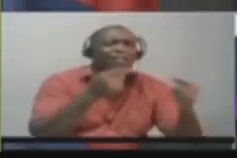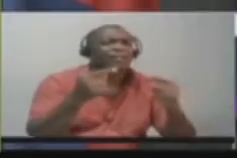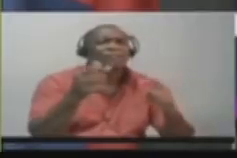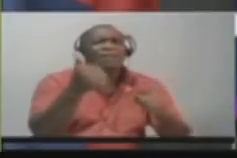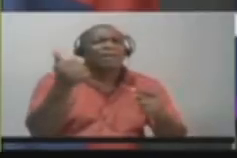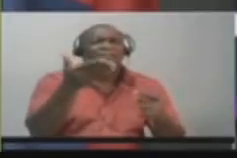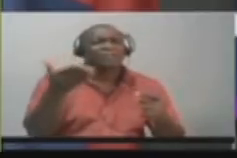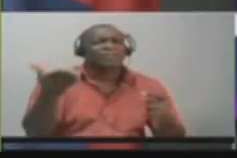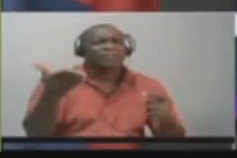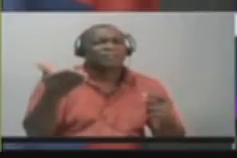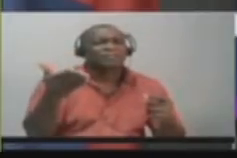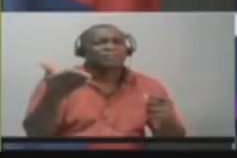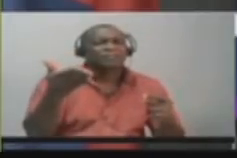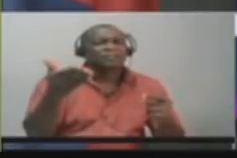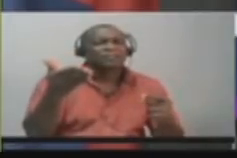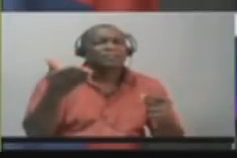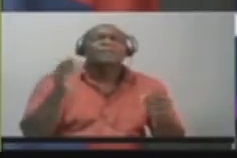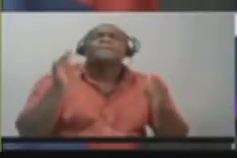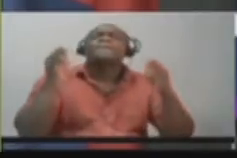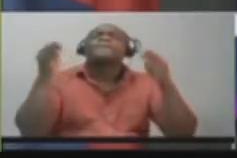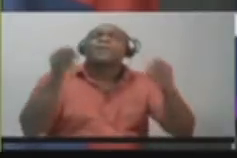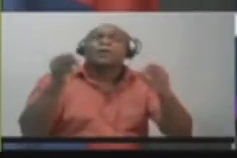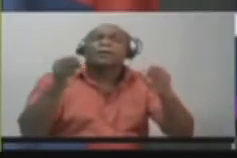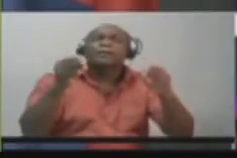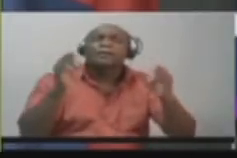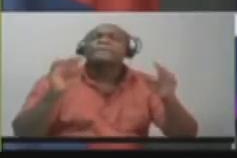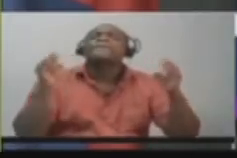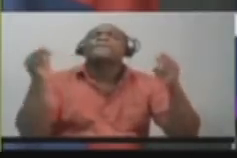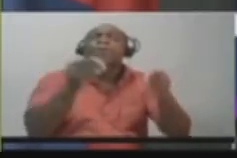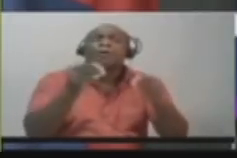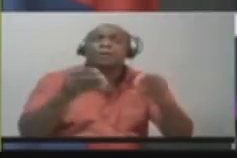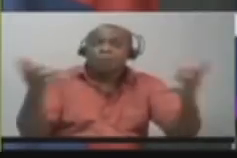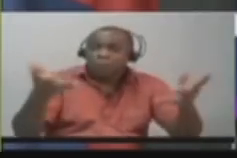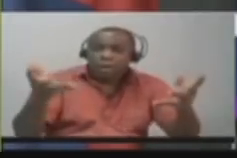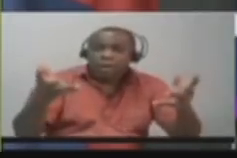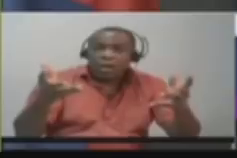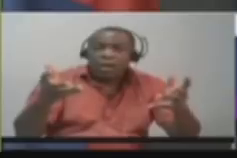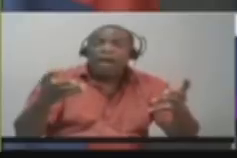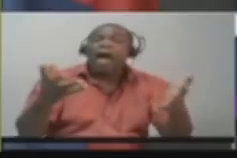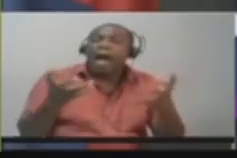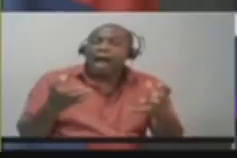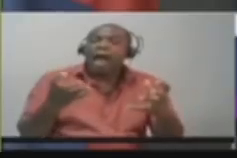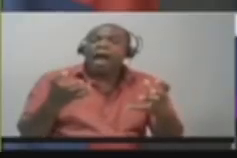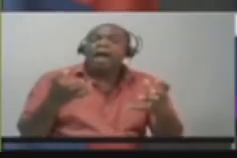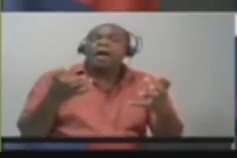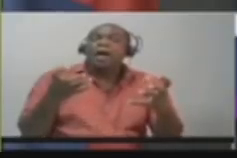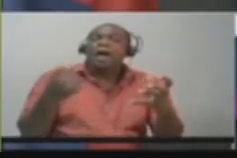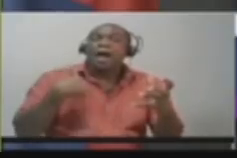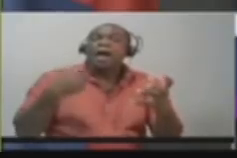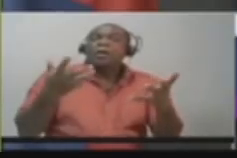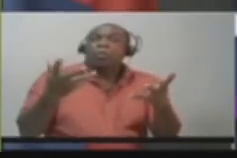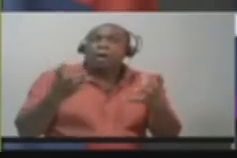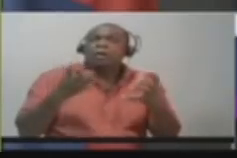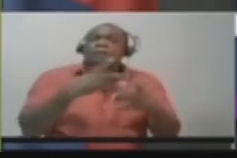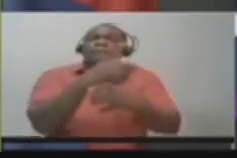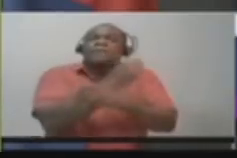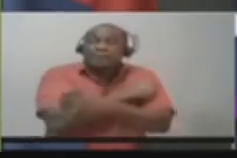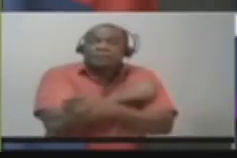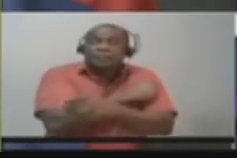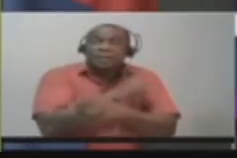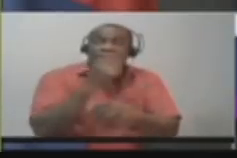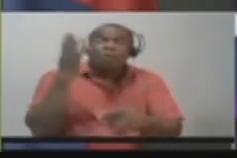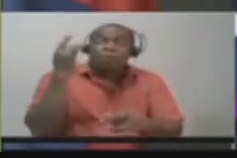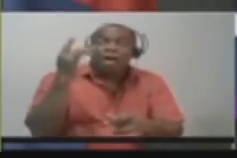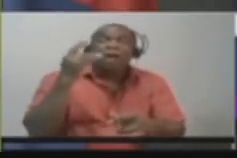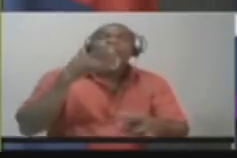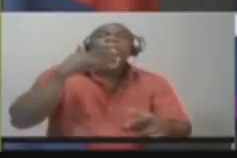Get high on the idea of being among the vaccinated who have the better chance or the best chance of